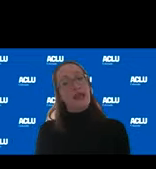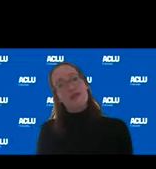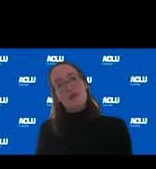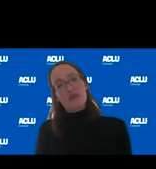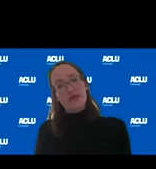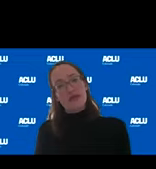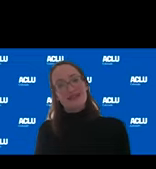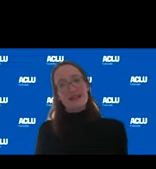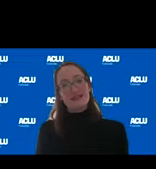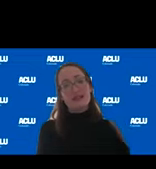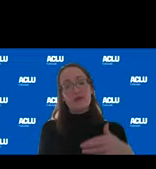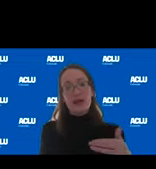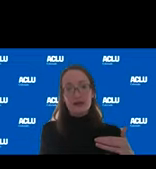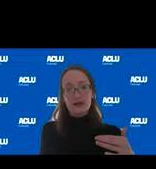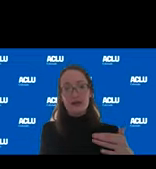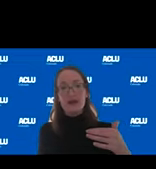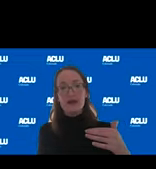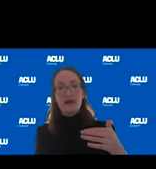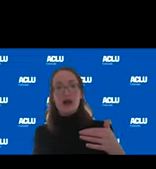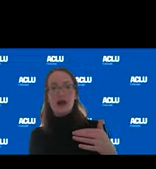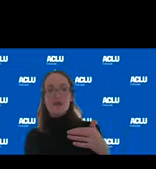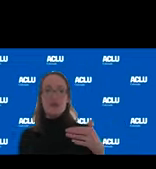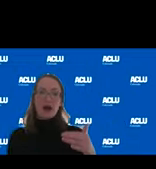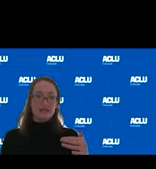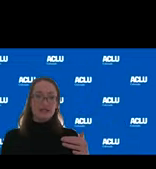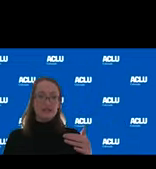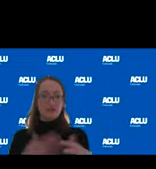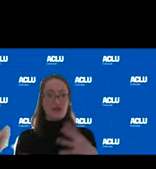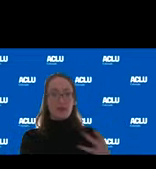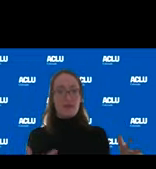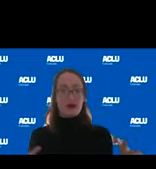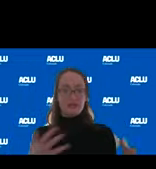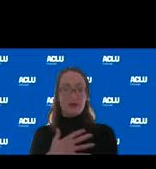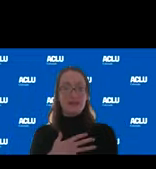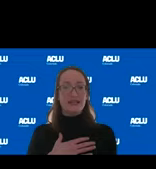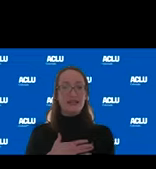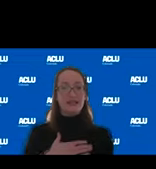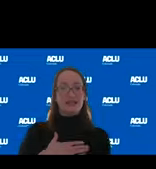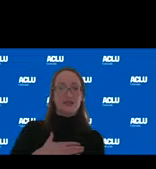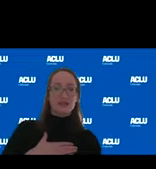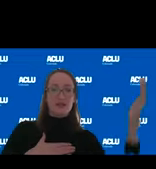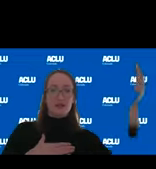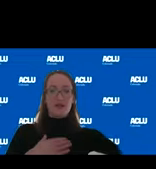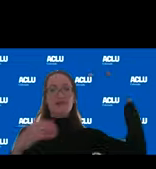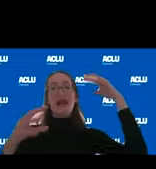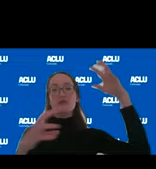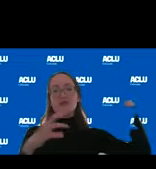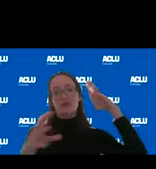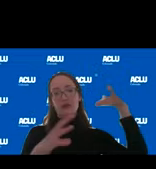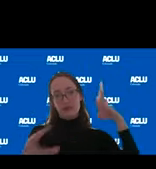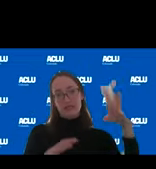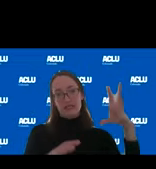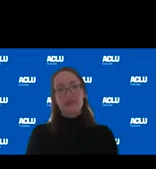in California, it's not a statewide policy to do vote by mail ballots, but there are a lot of counties